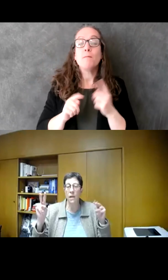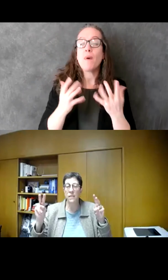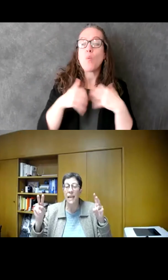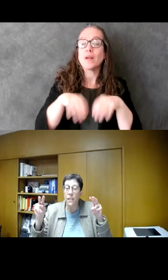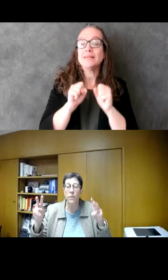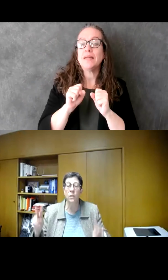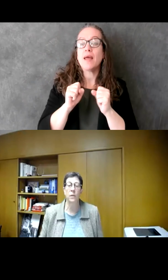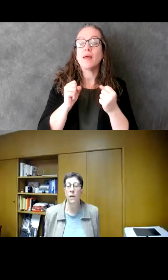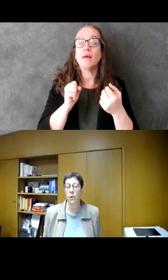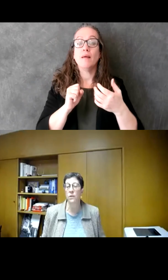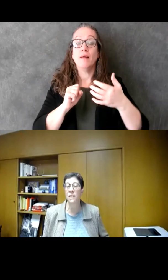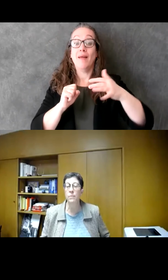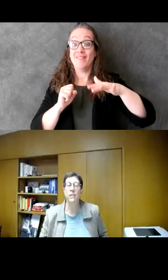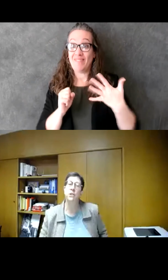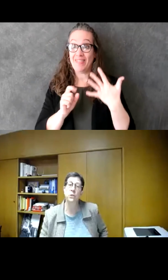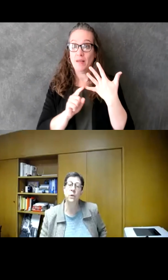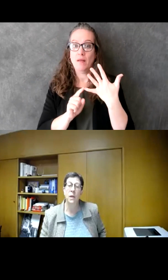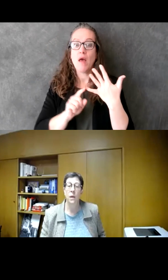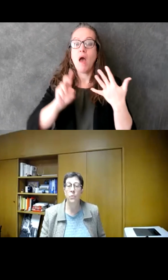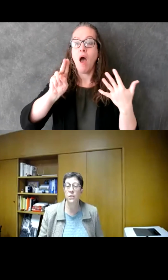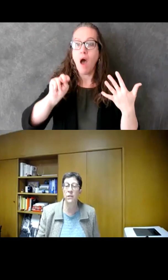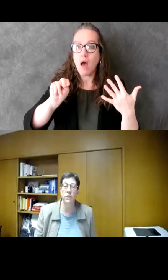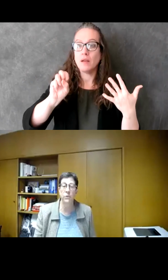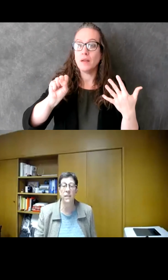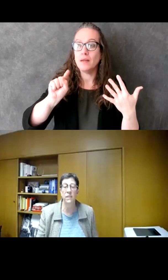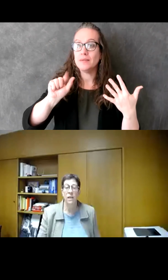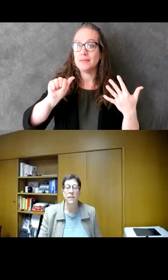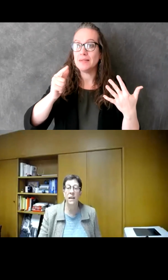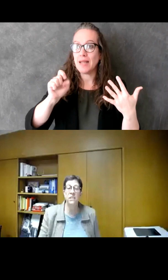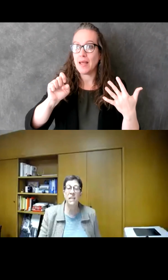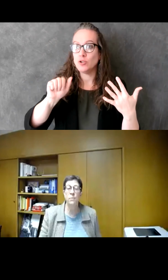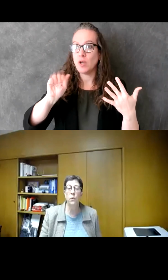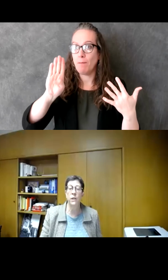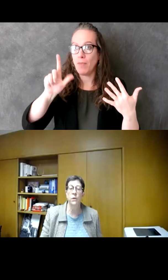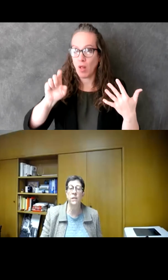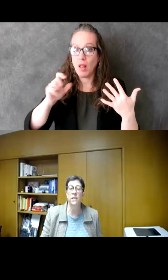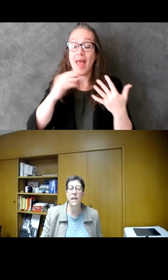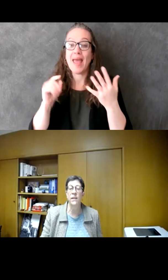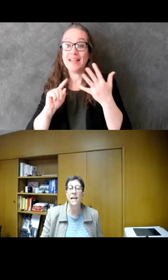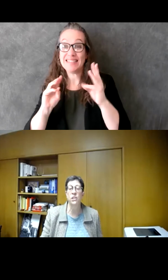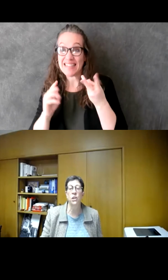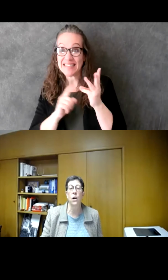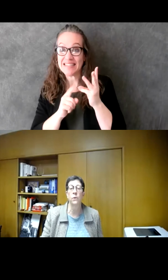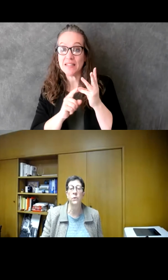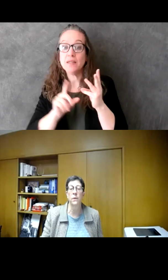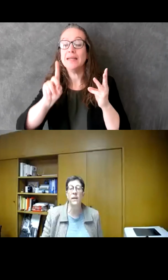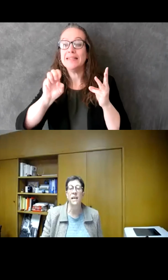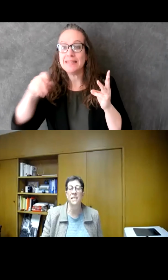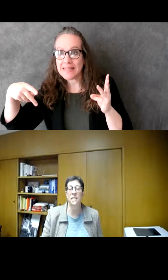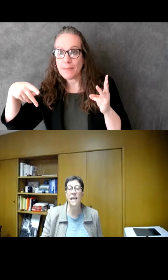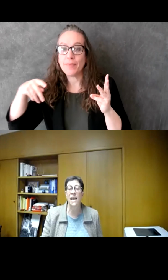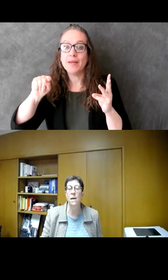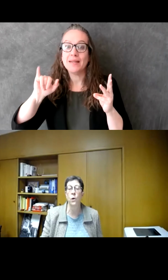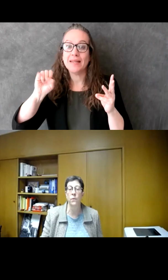call unstageable or deep tissue pressure injuries. The unstageable ones are ones that have an eschar or sort of